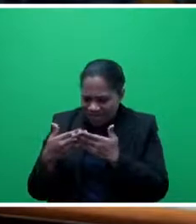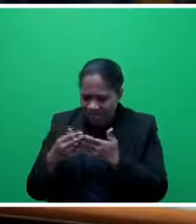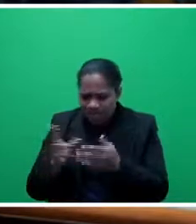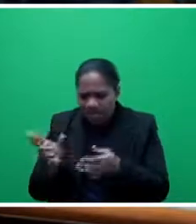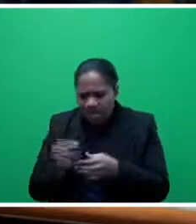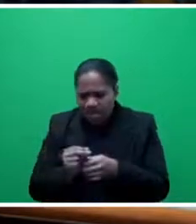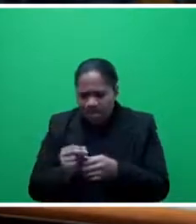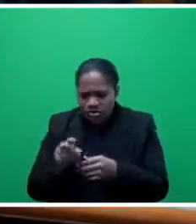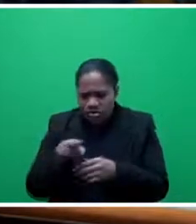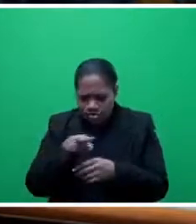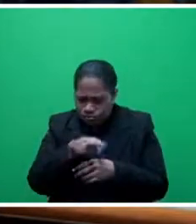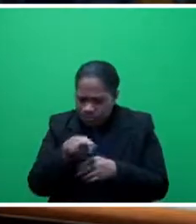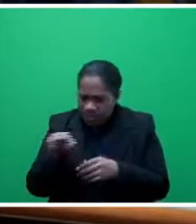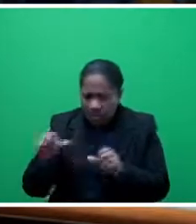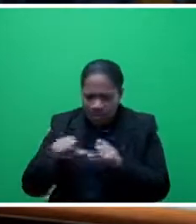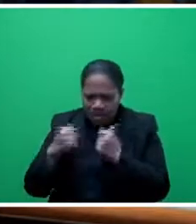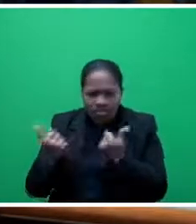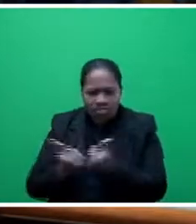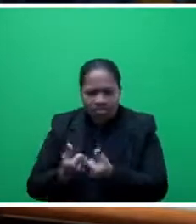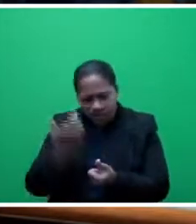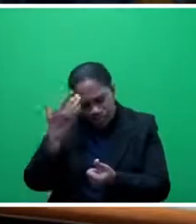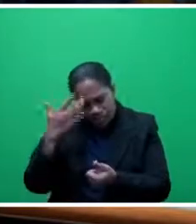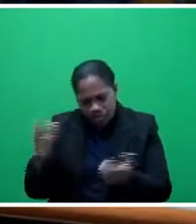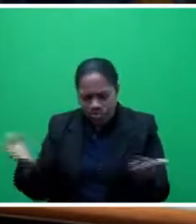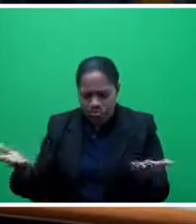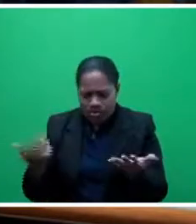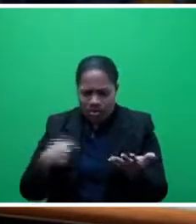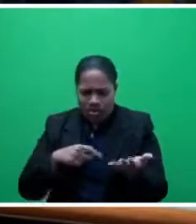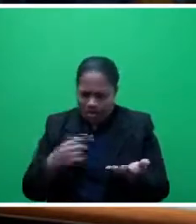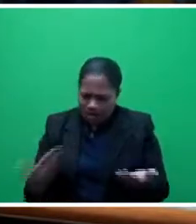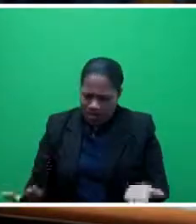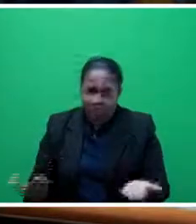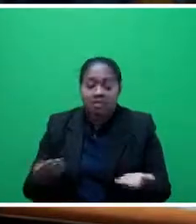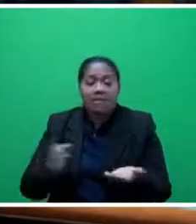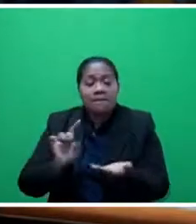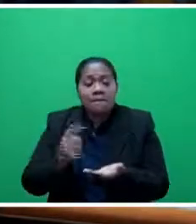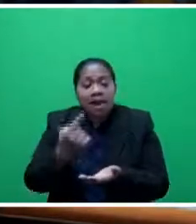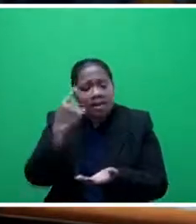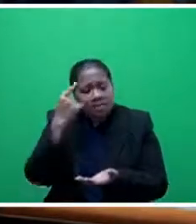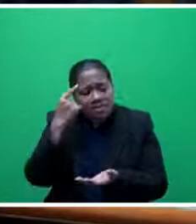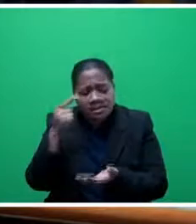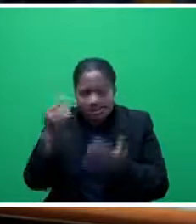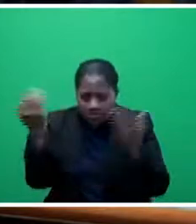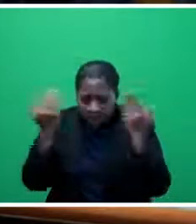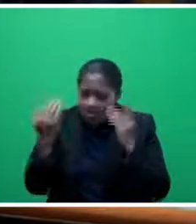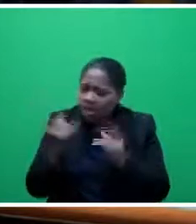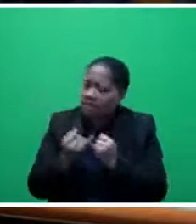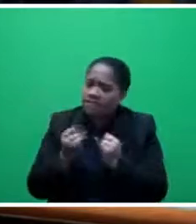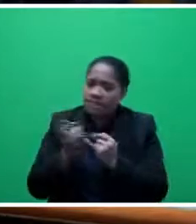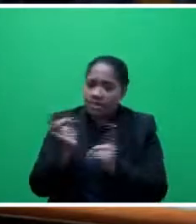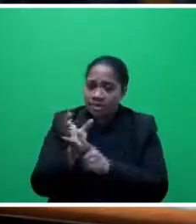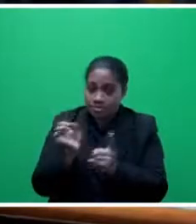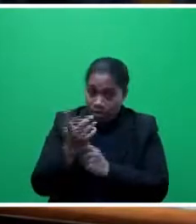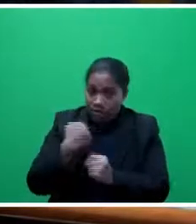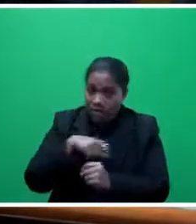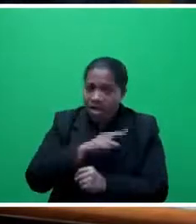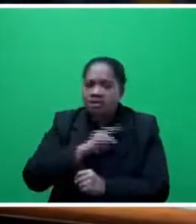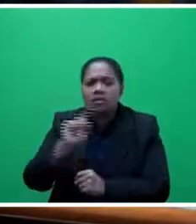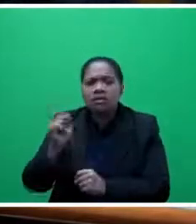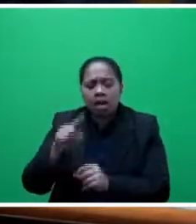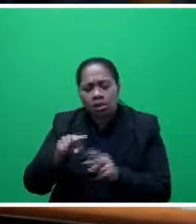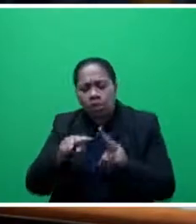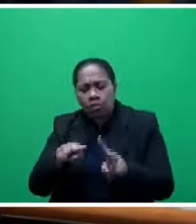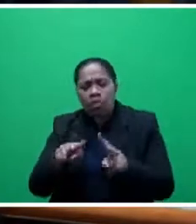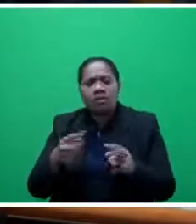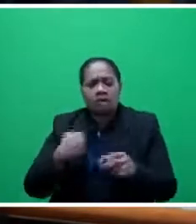trade agreement. We don't know where we are, but I think, Mr. Speaker, it is very important for us to look at where we